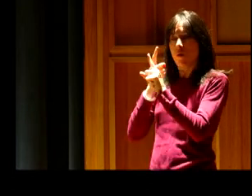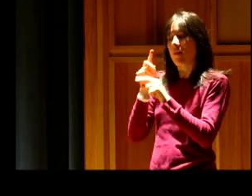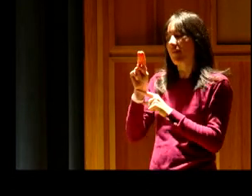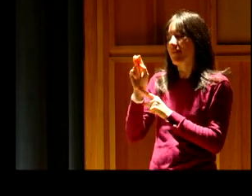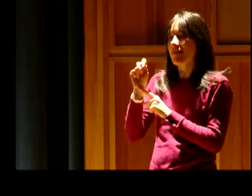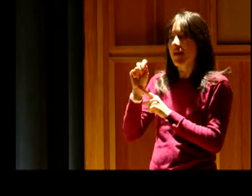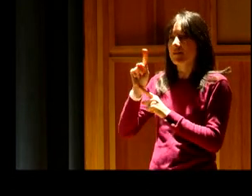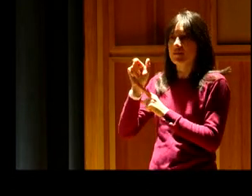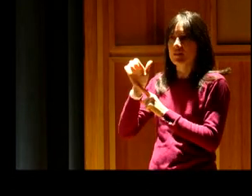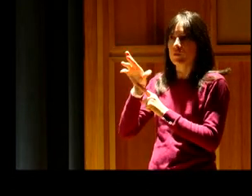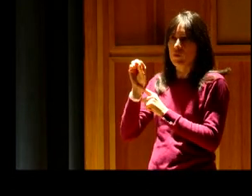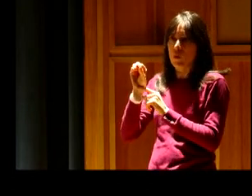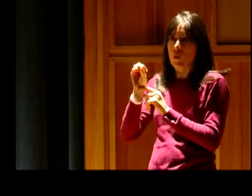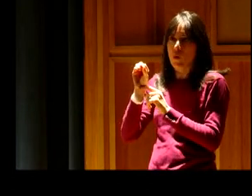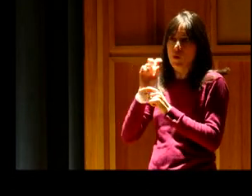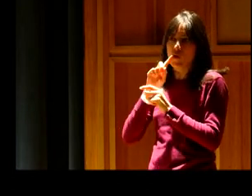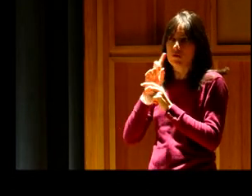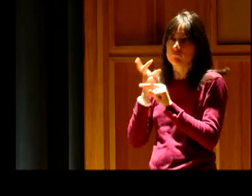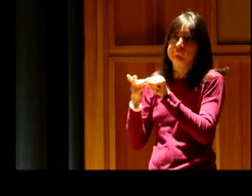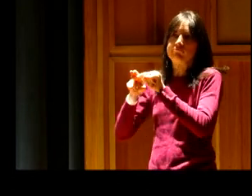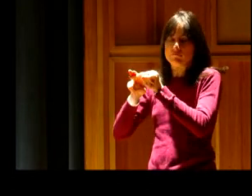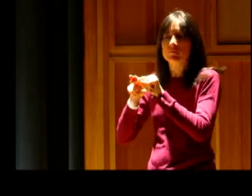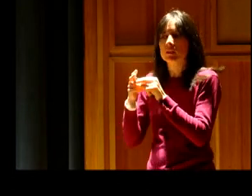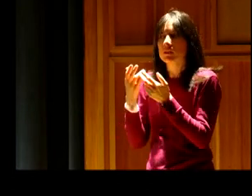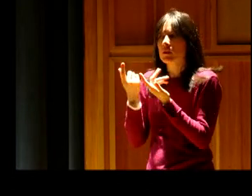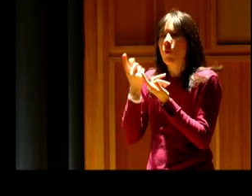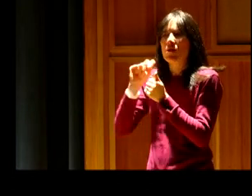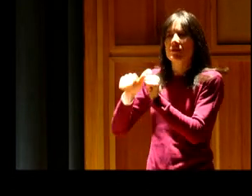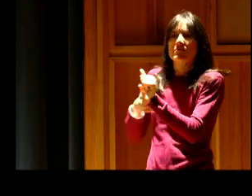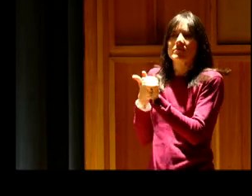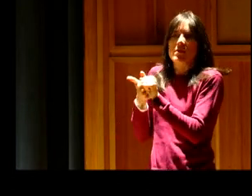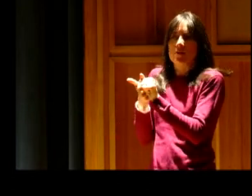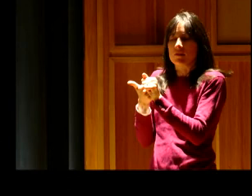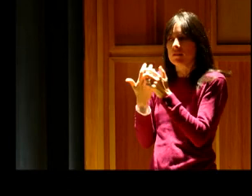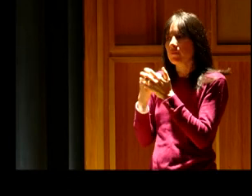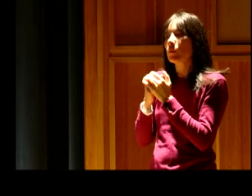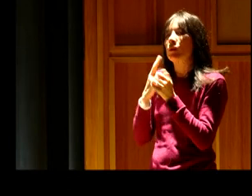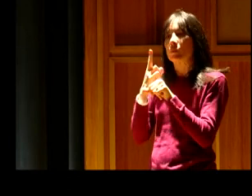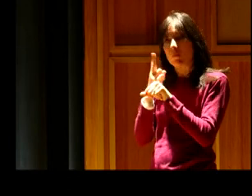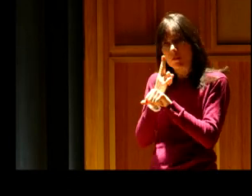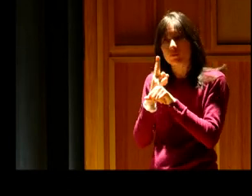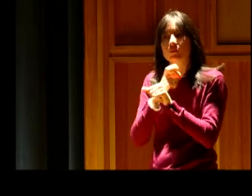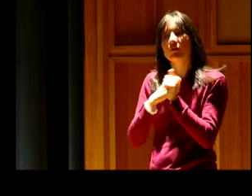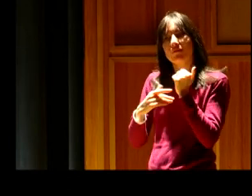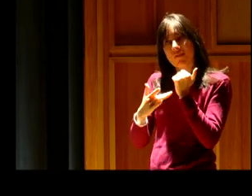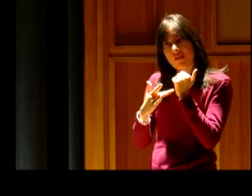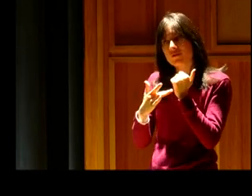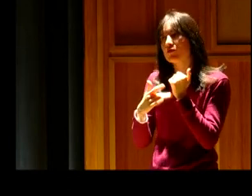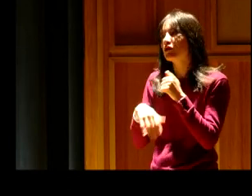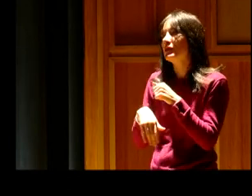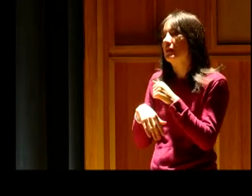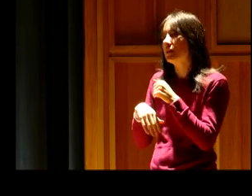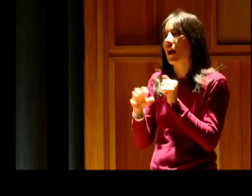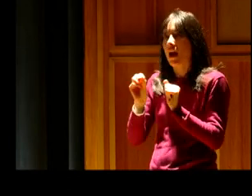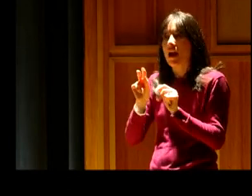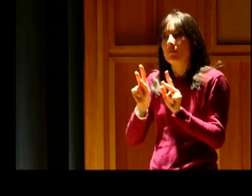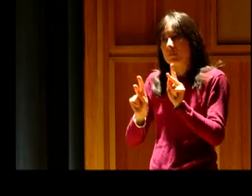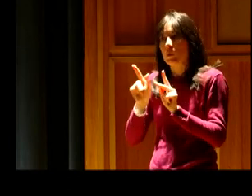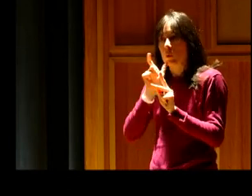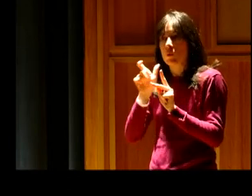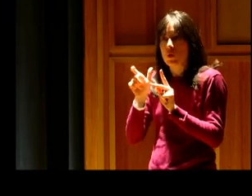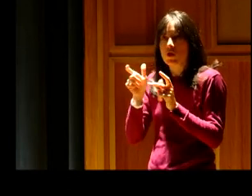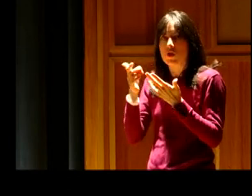The vision is that we use a combination of technology advance and mobilized